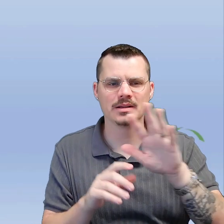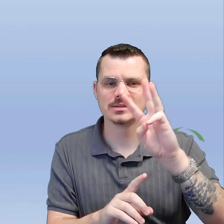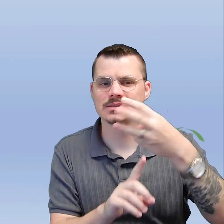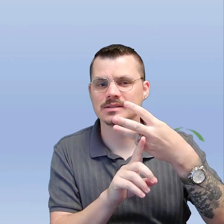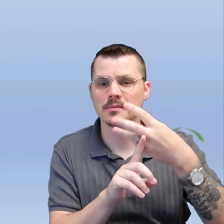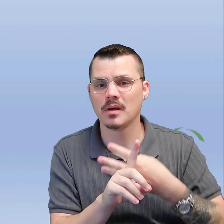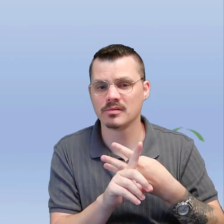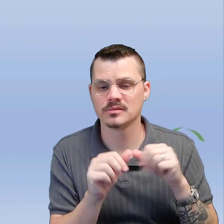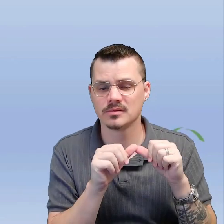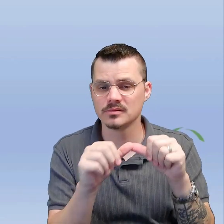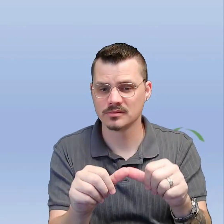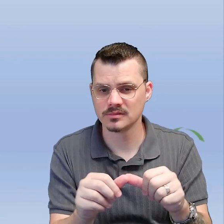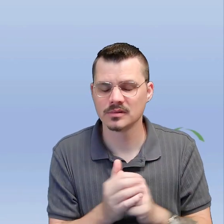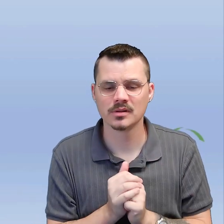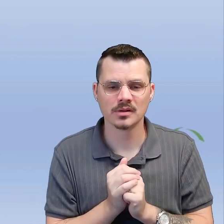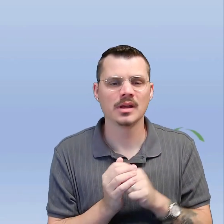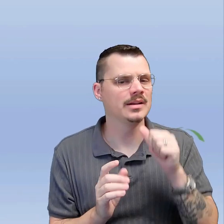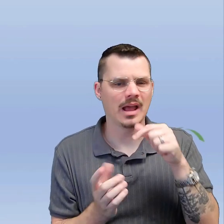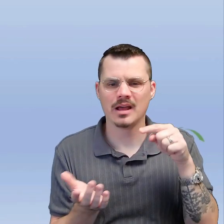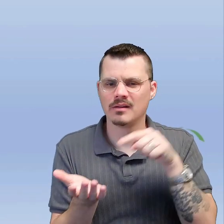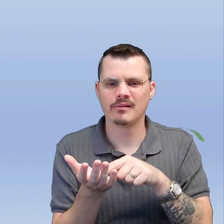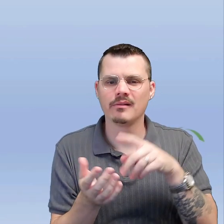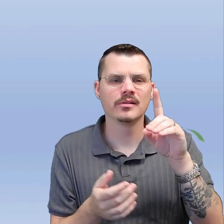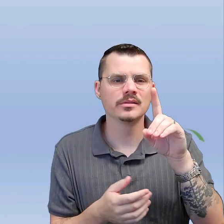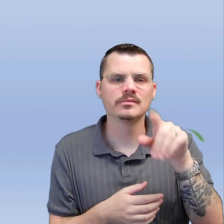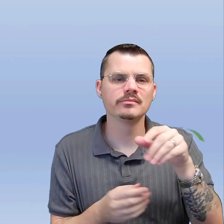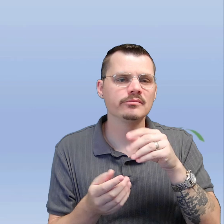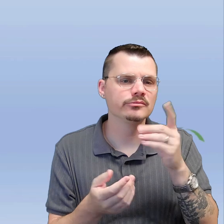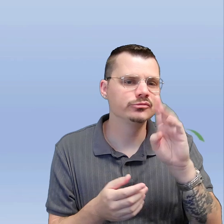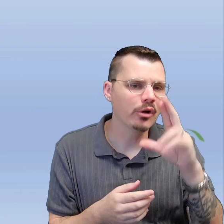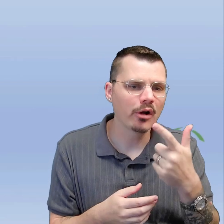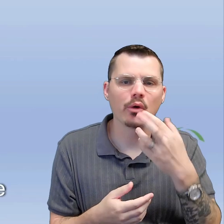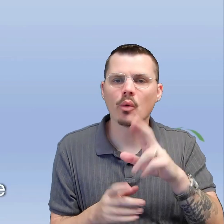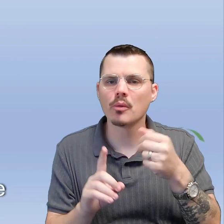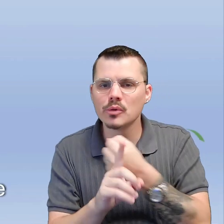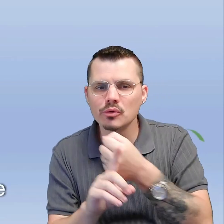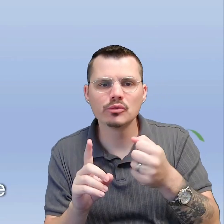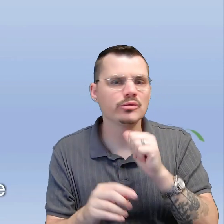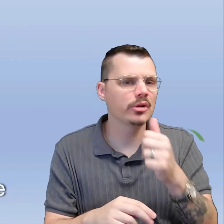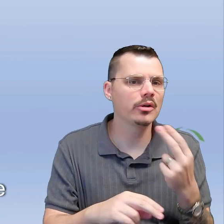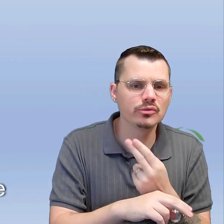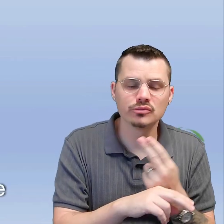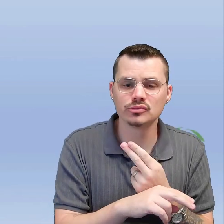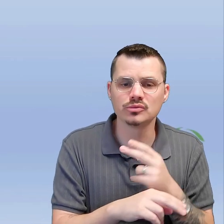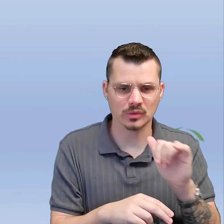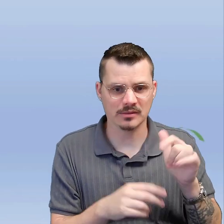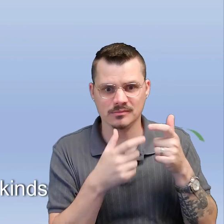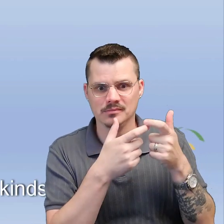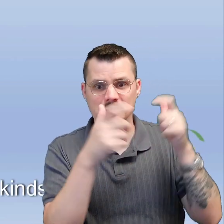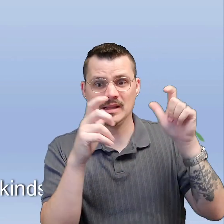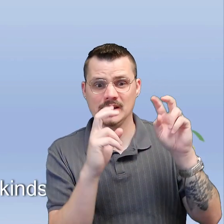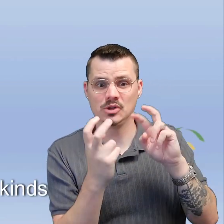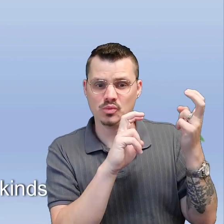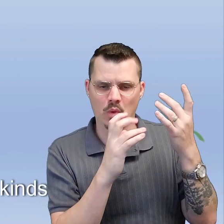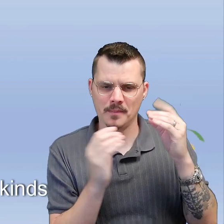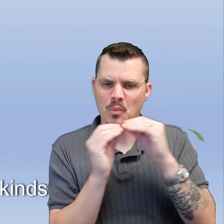6 months. Not due to substance abuse or misuse, which is a bigger and bigger issue